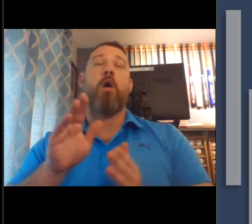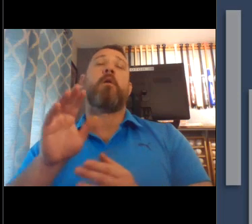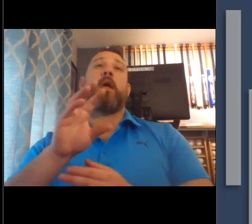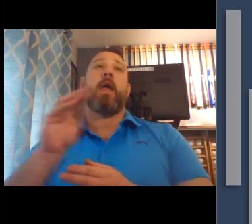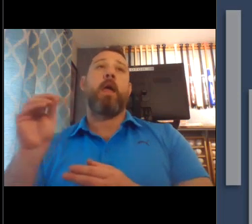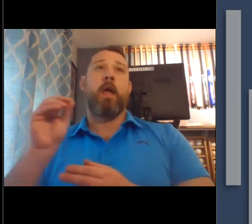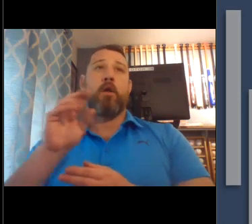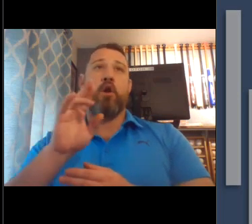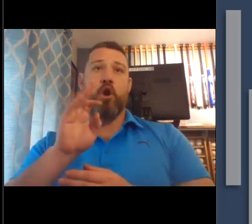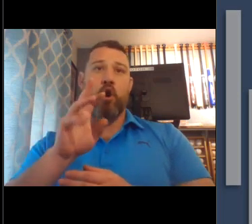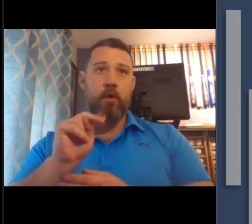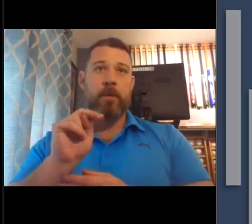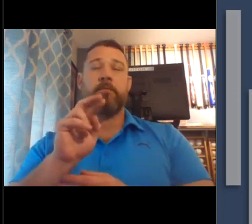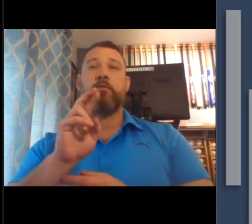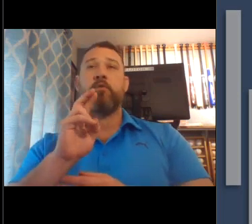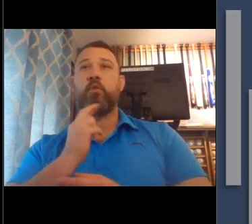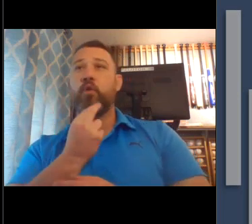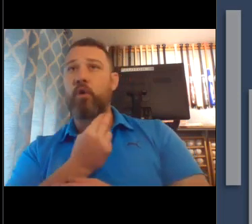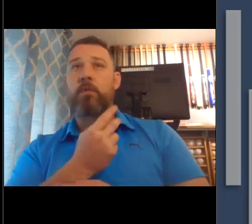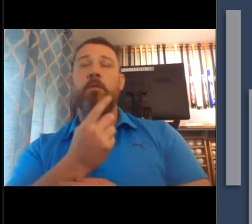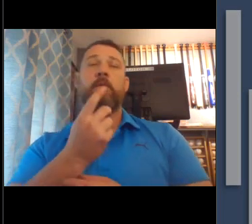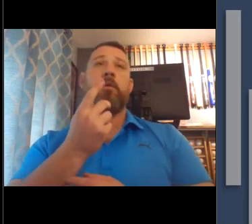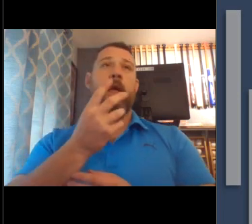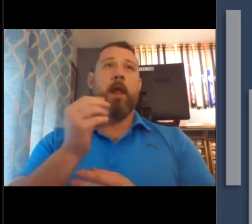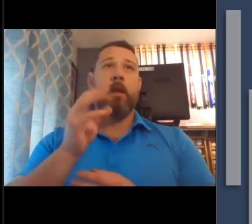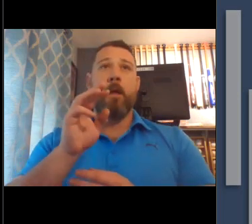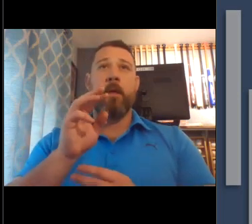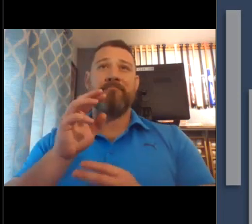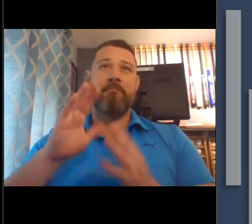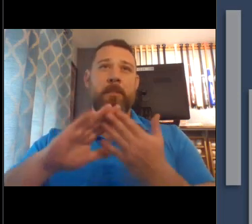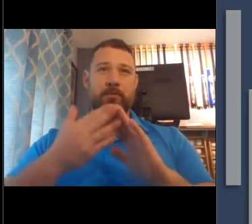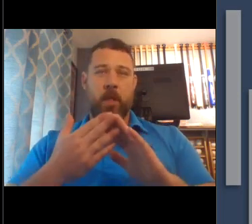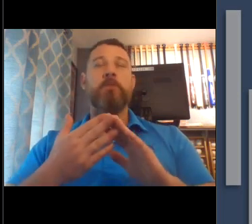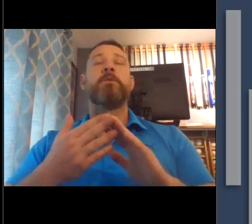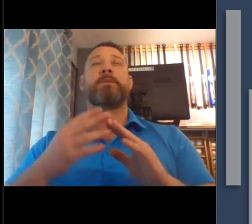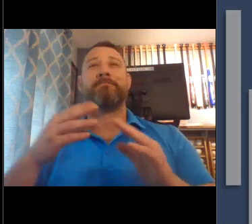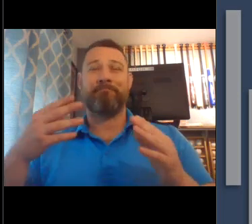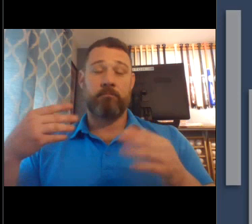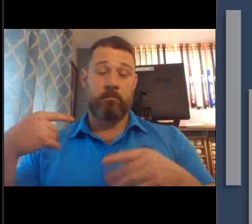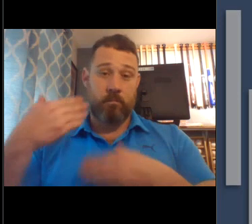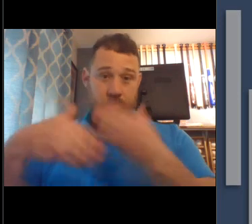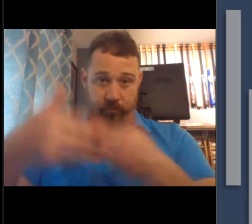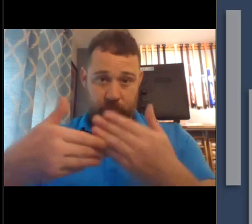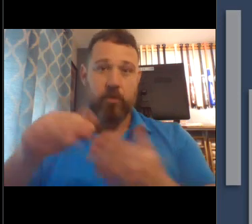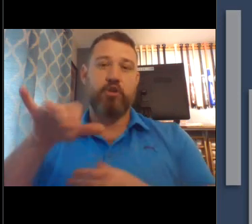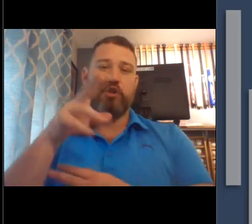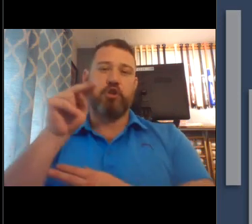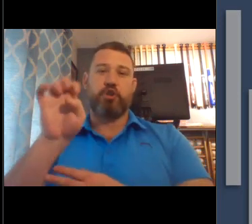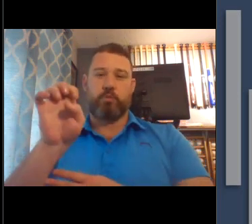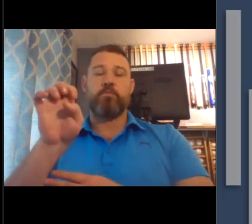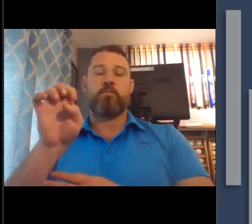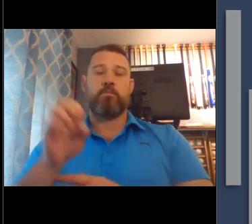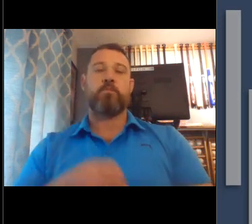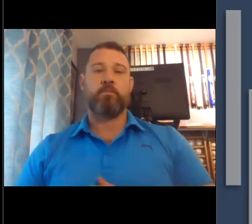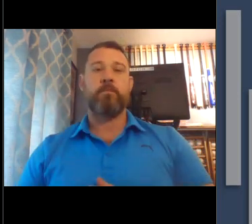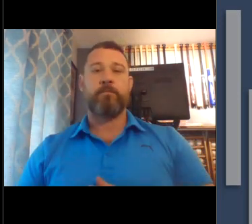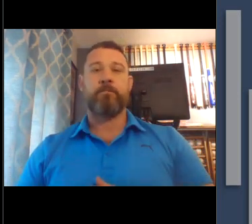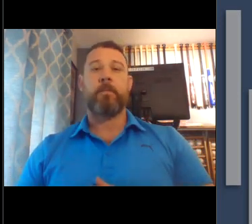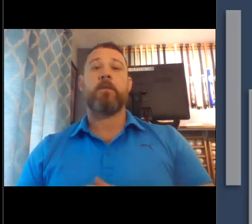with the Metropolitan Planning Organization component coming forward in June. This accomplishment is due to the